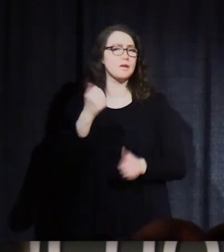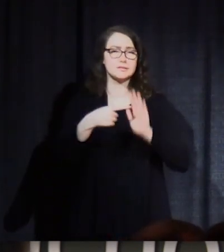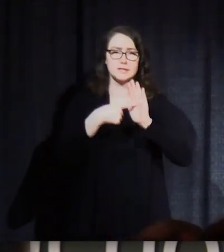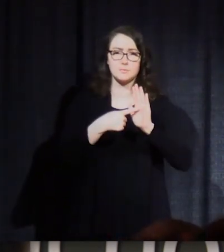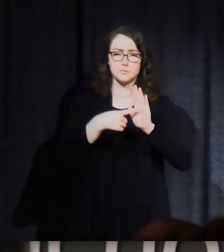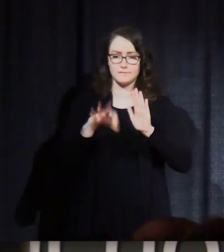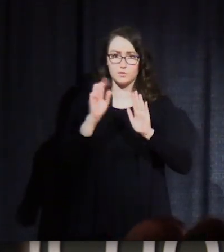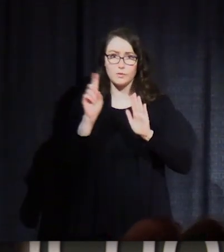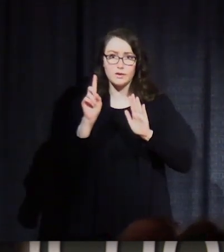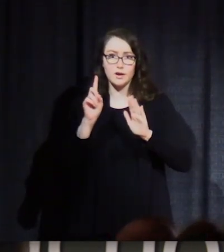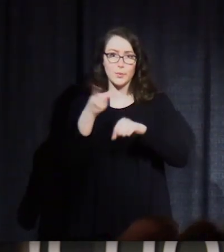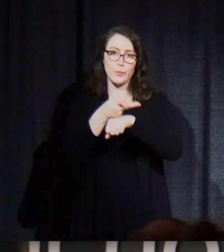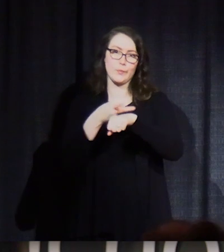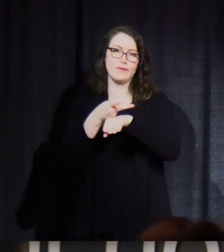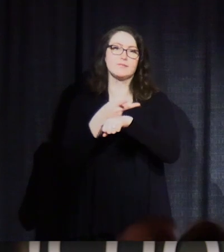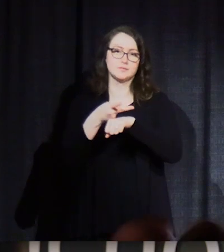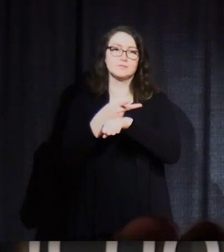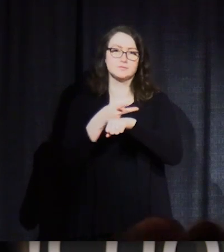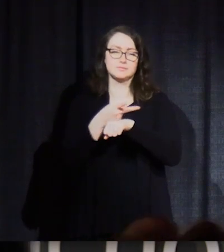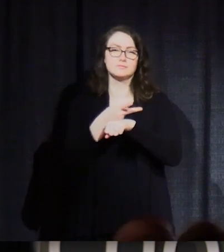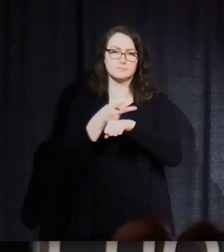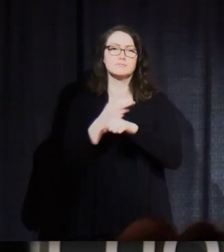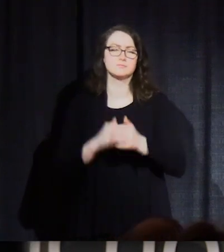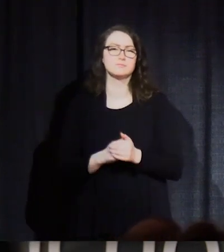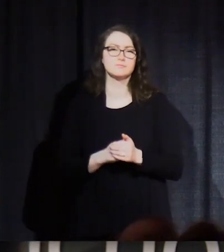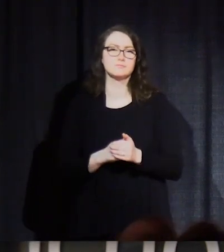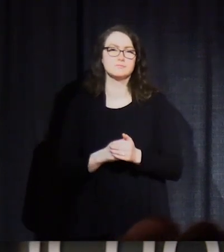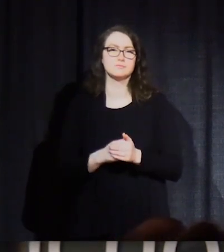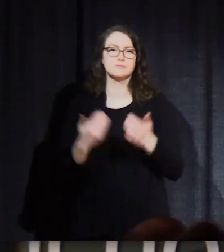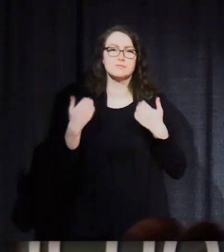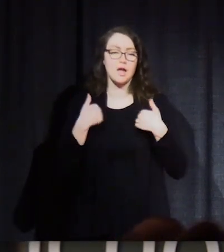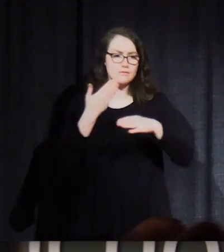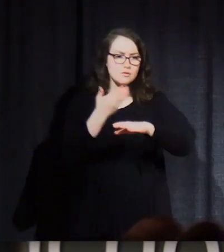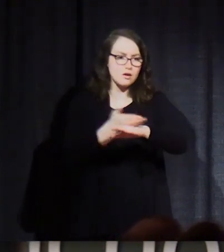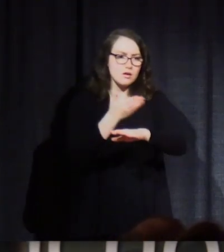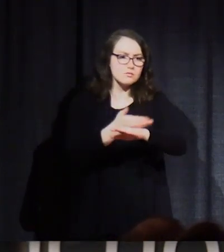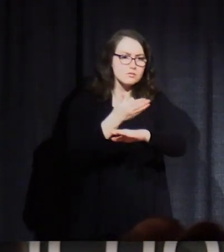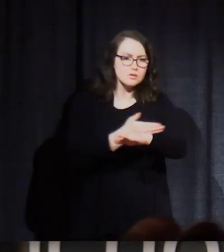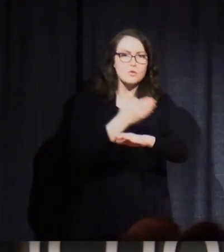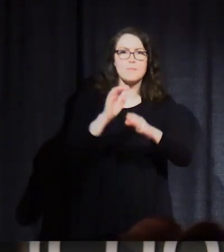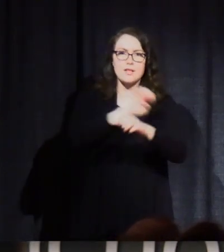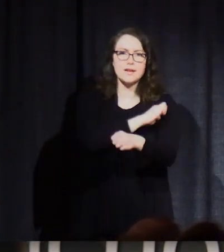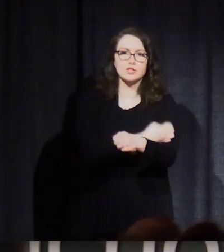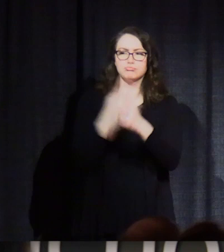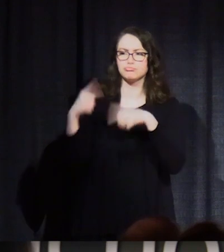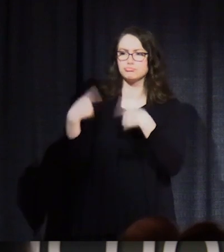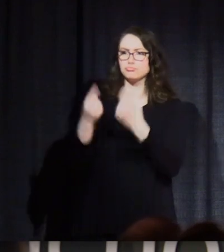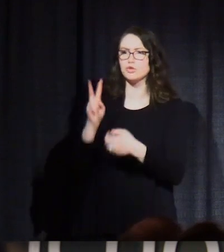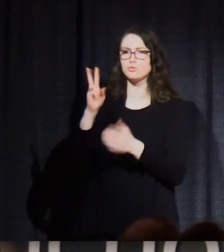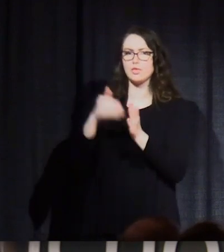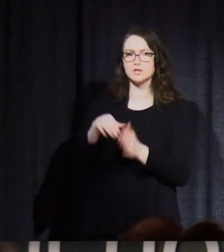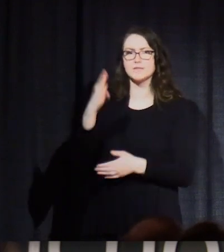Kodiak, Alaska, where they have been operating on nearly 100% renewable energy since 2014 using a combination